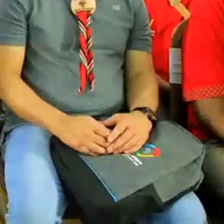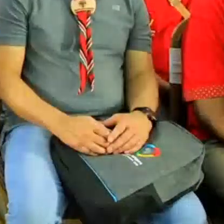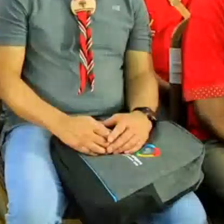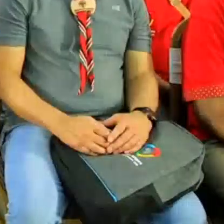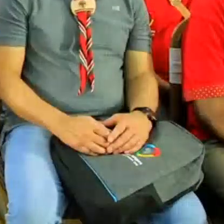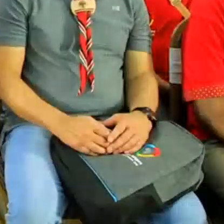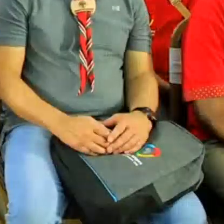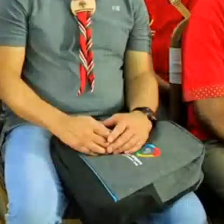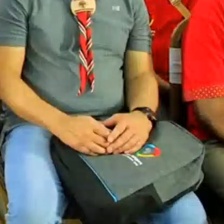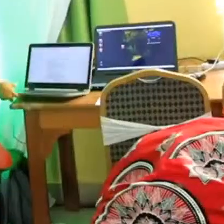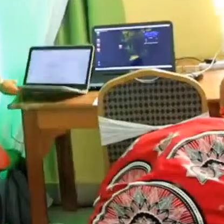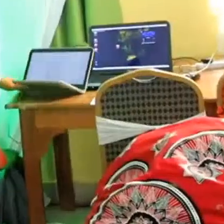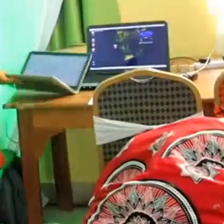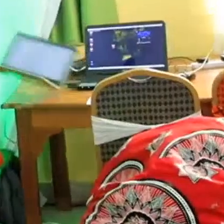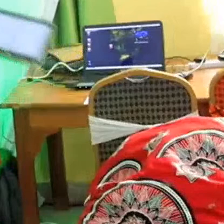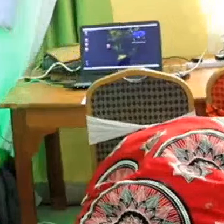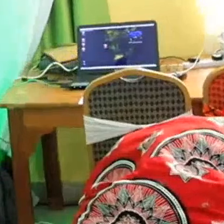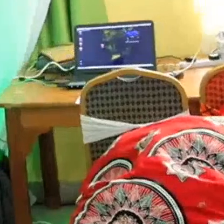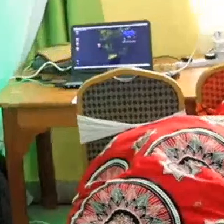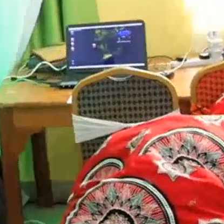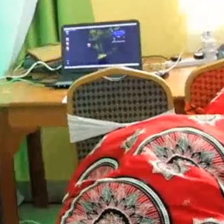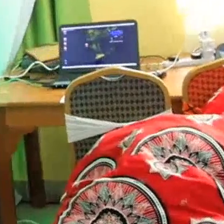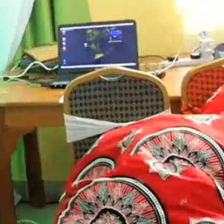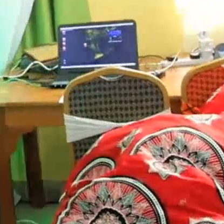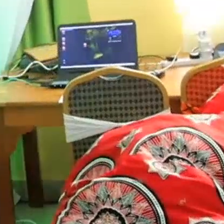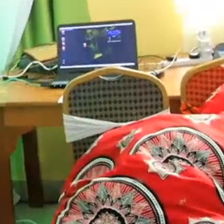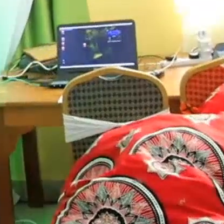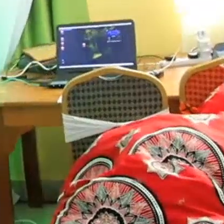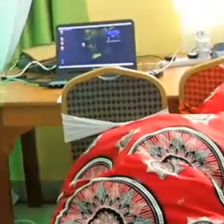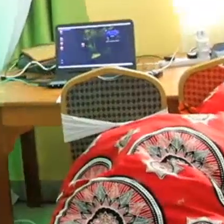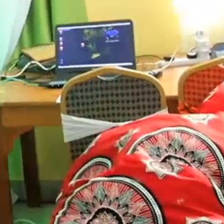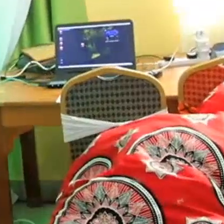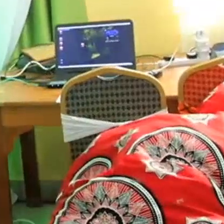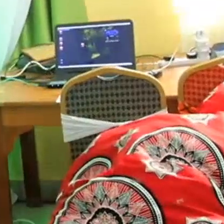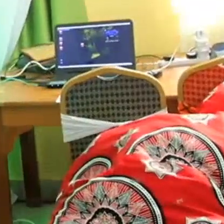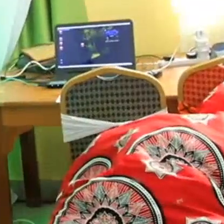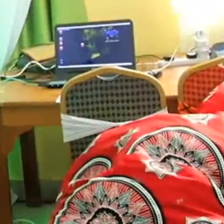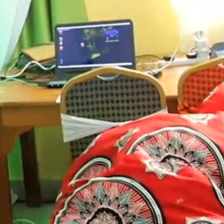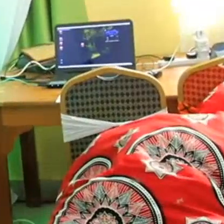Latifa, what you're going to do right now is to find someone to tag. Maybe